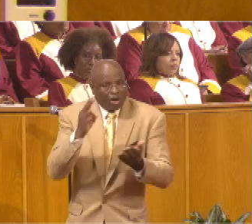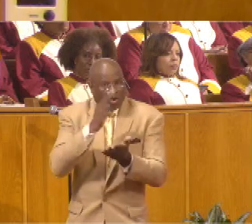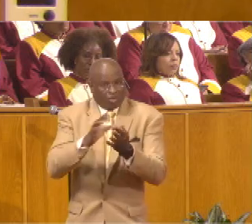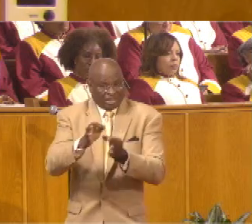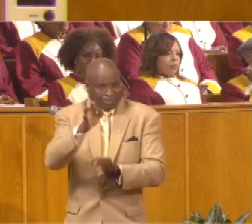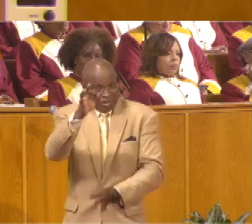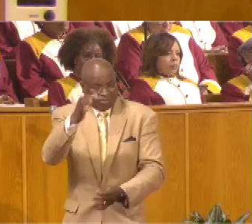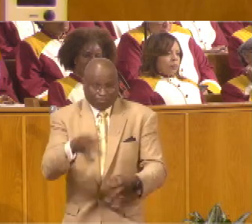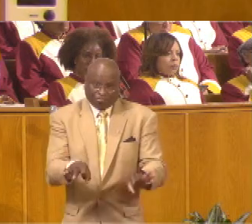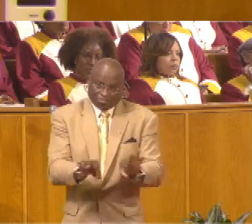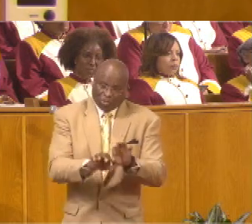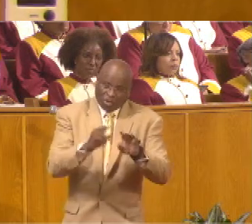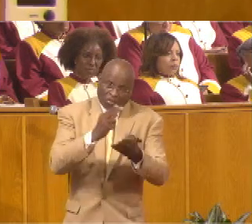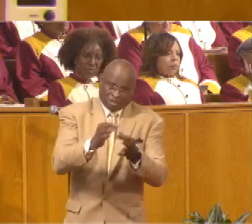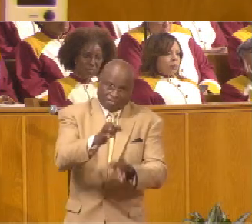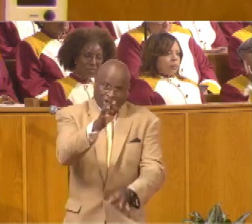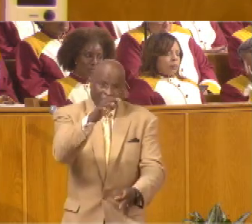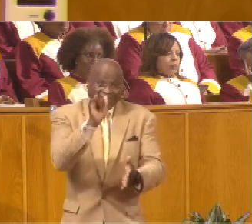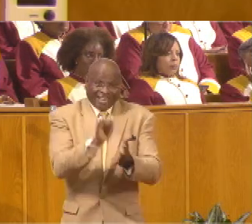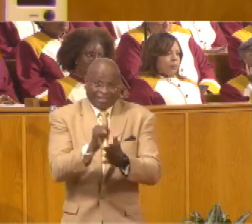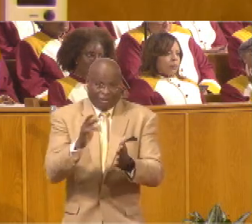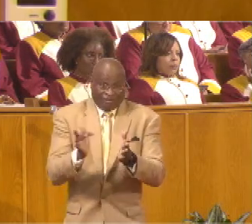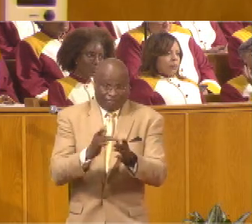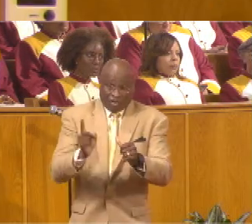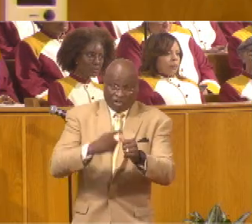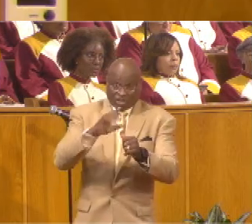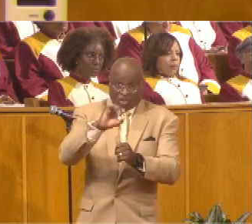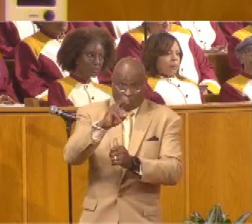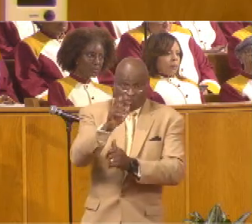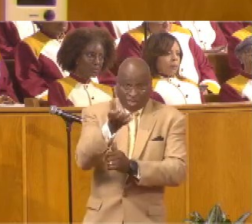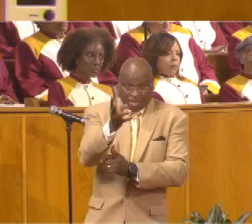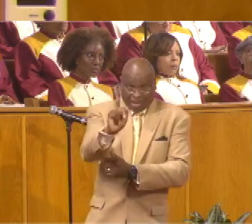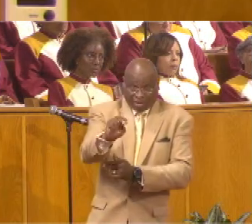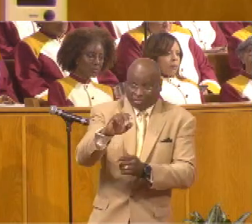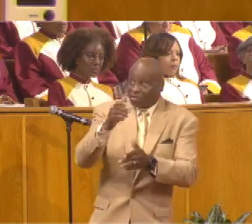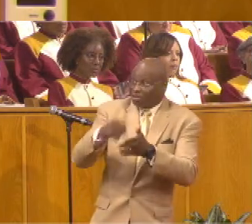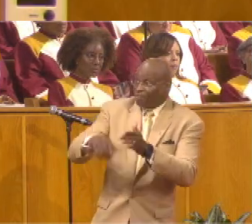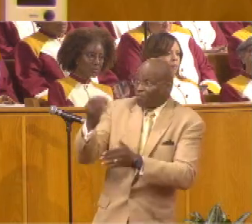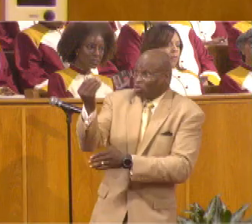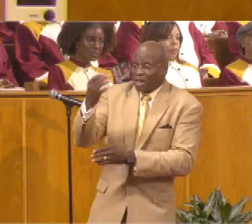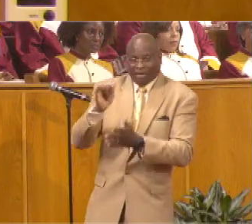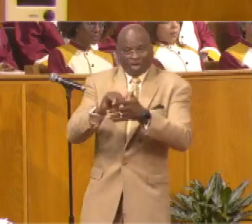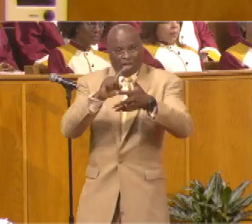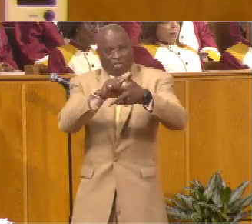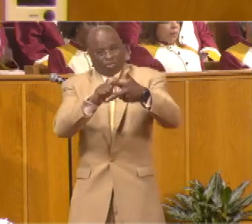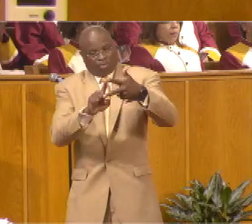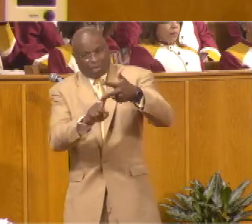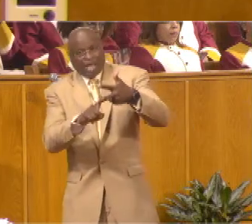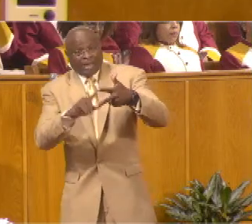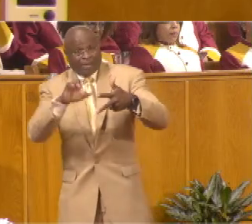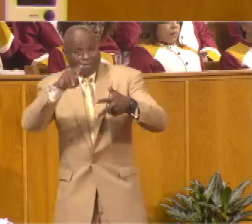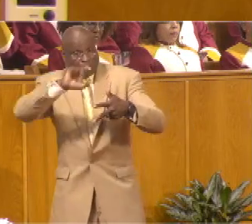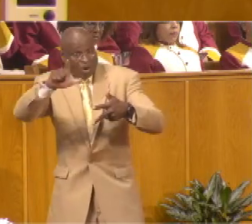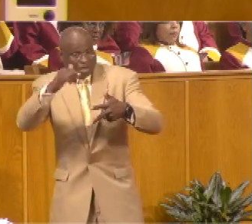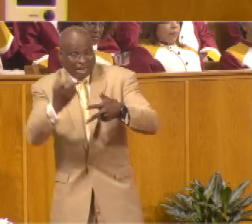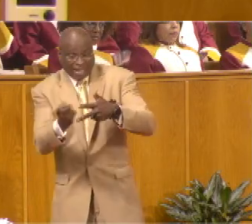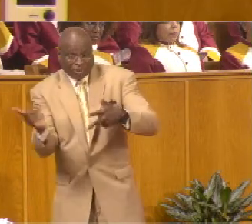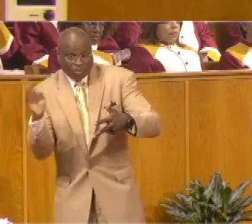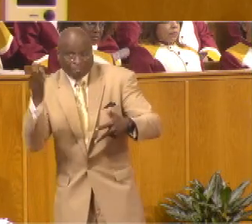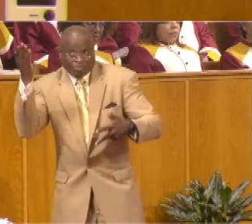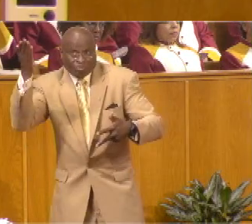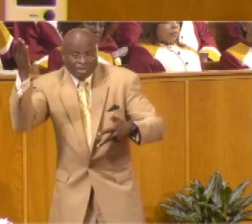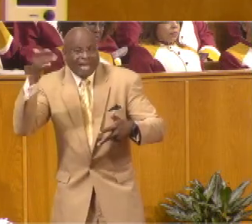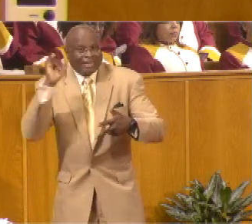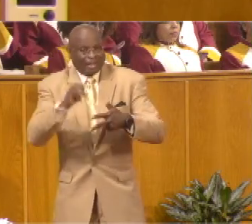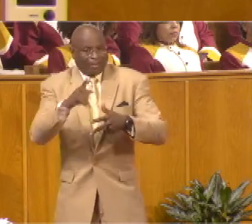Holy Spirit. As you turn into 1 Corinthians 14, we have had three installments, and we paused last week that we might hear God speak to